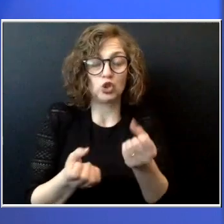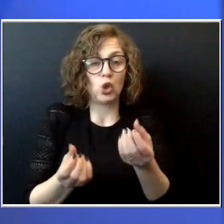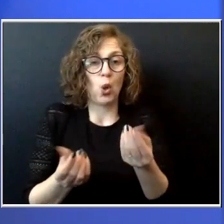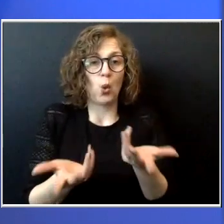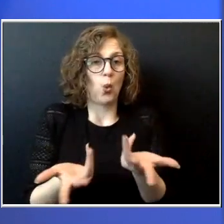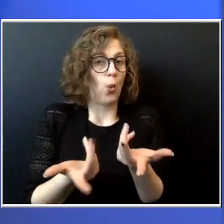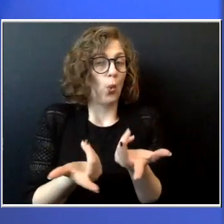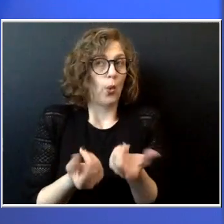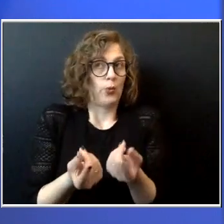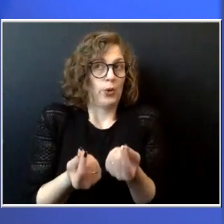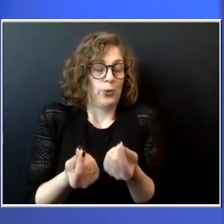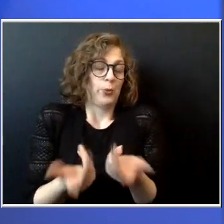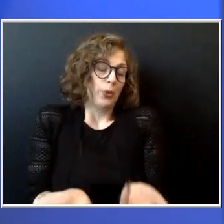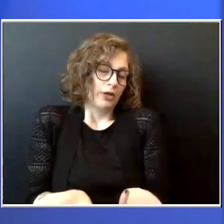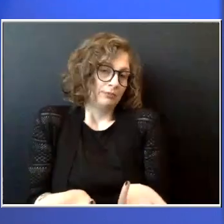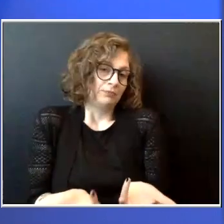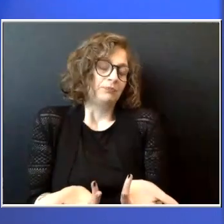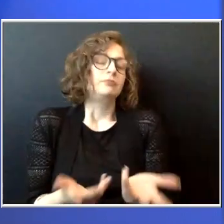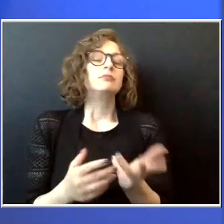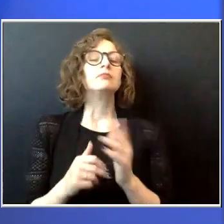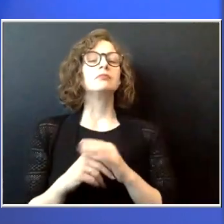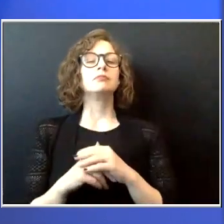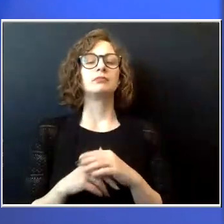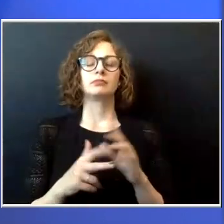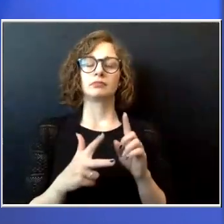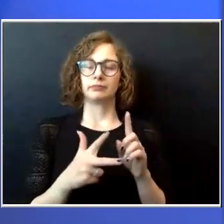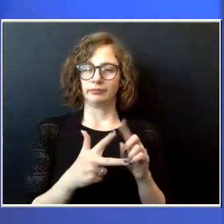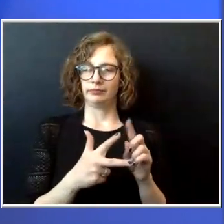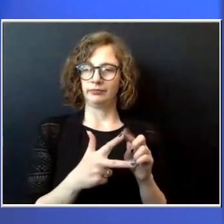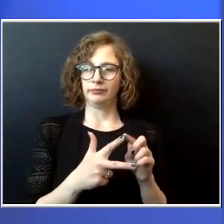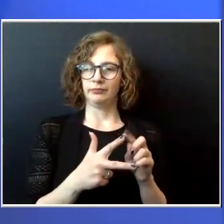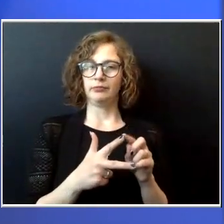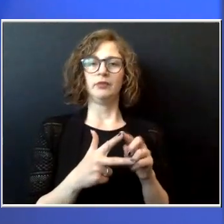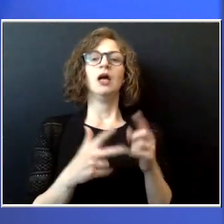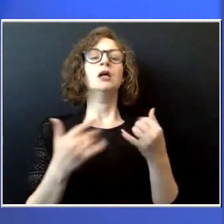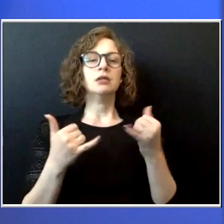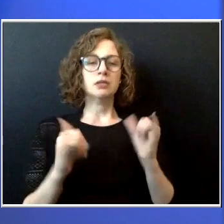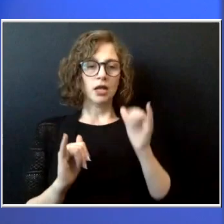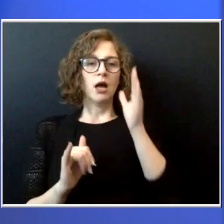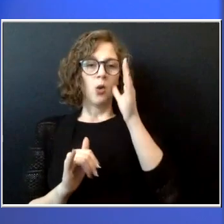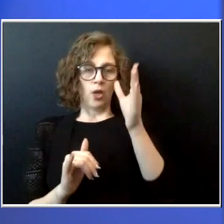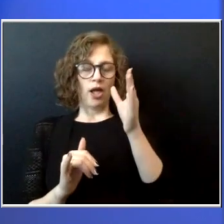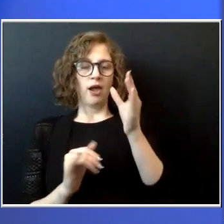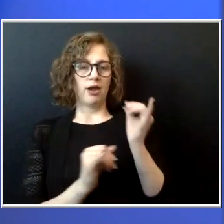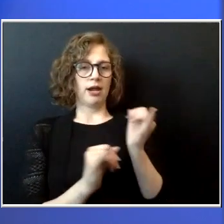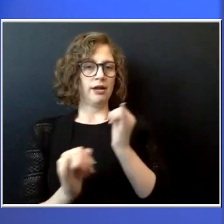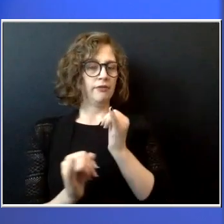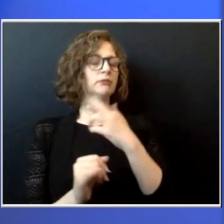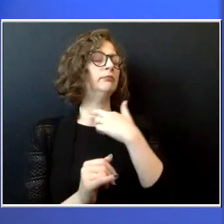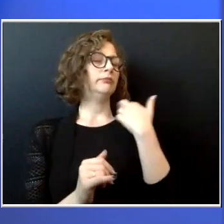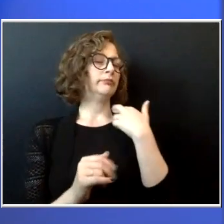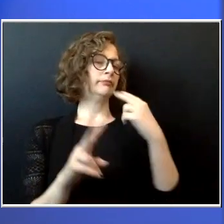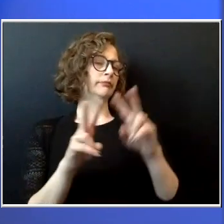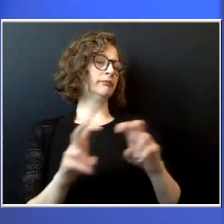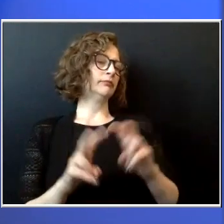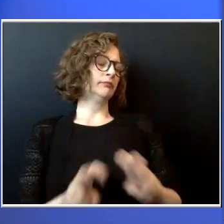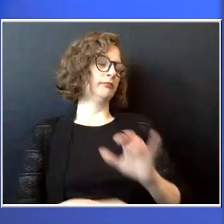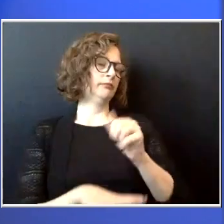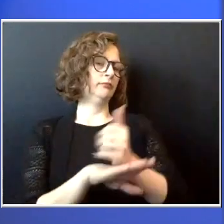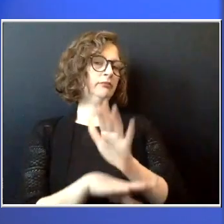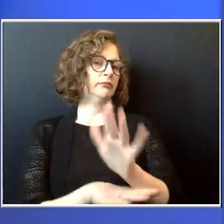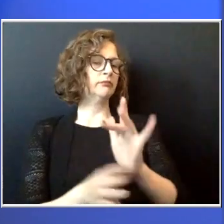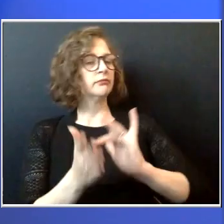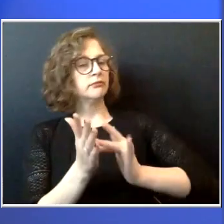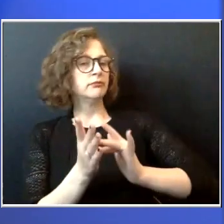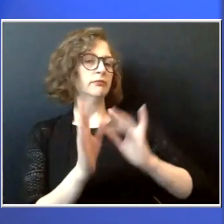surveillance with it. So in those cases, we still do an individualized risk assessment based on the medical and family history, and